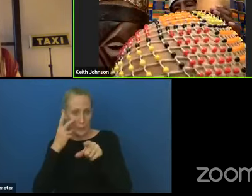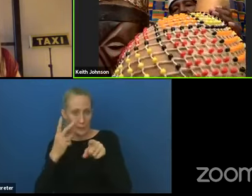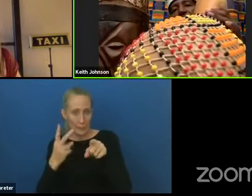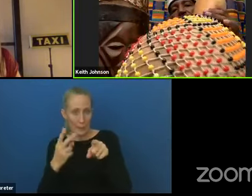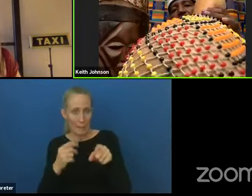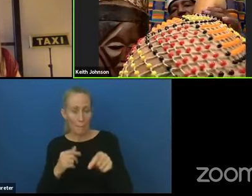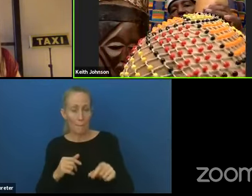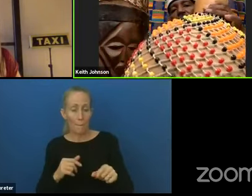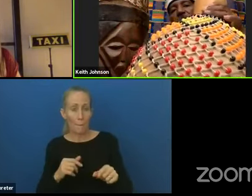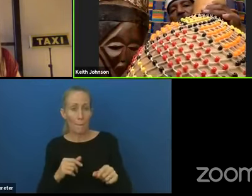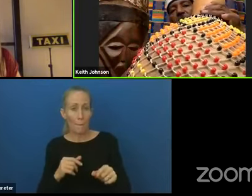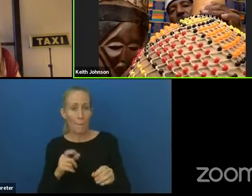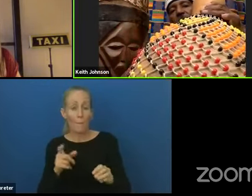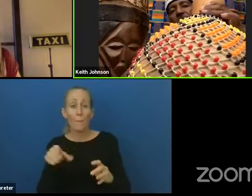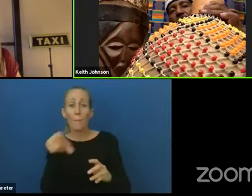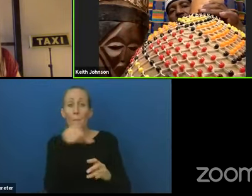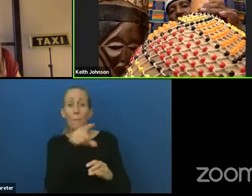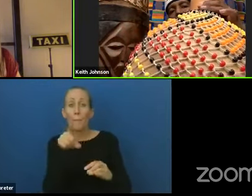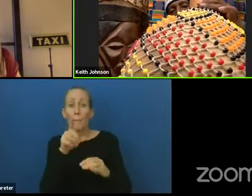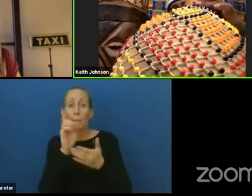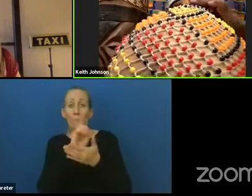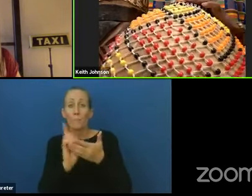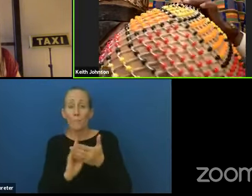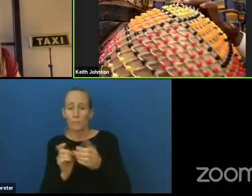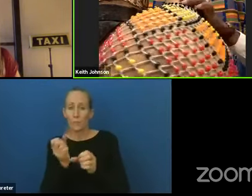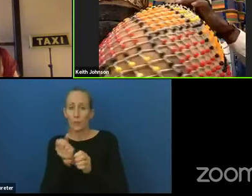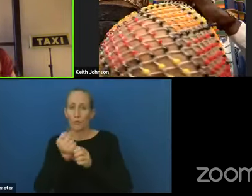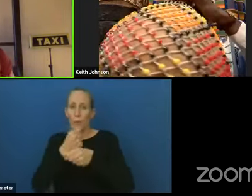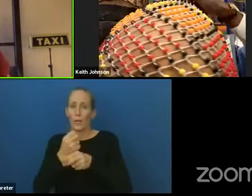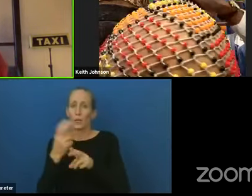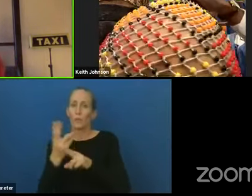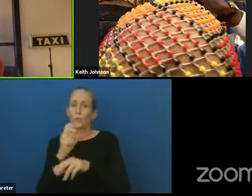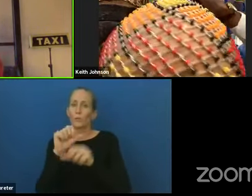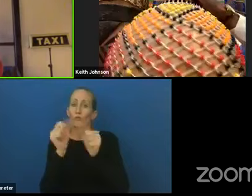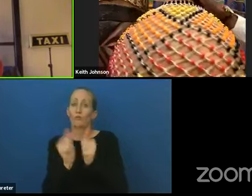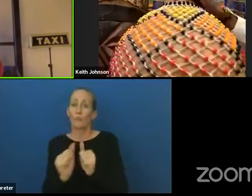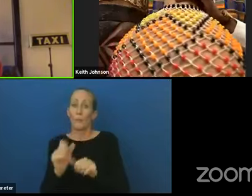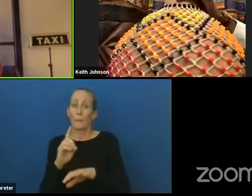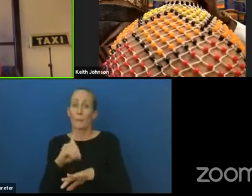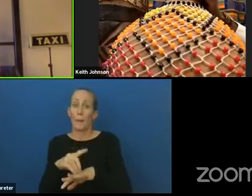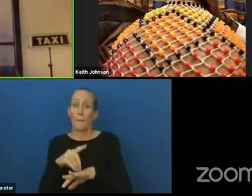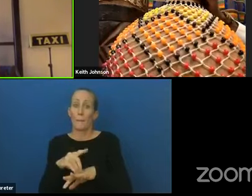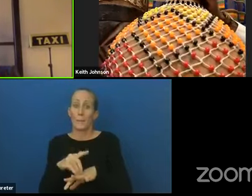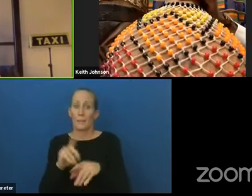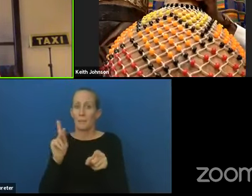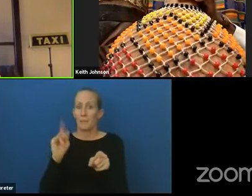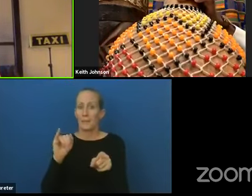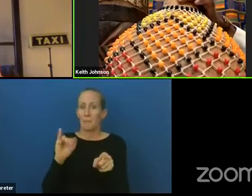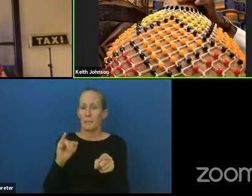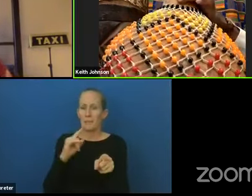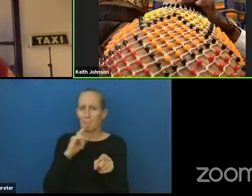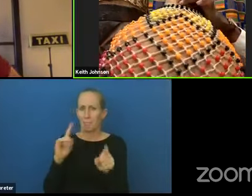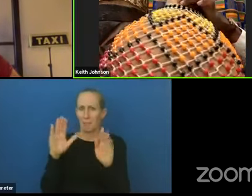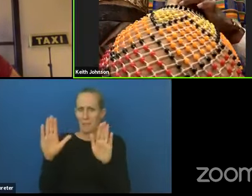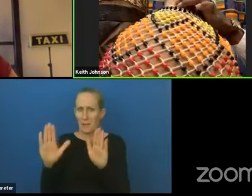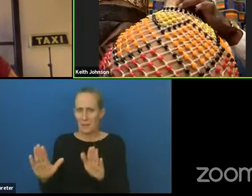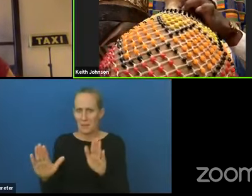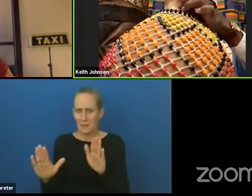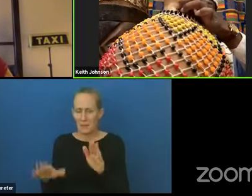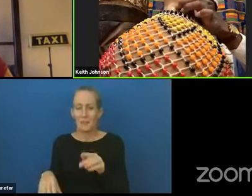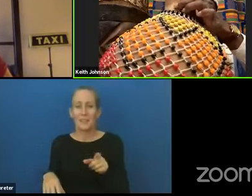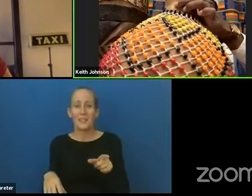created with the diamonds. That's fantastic. So I sit in tie knots. This